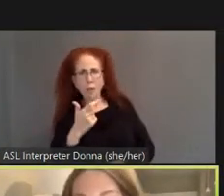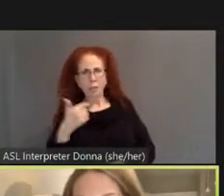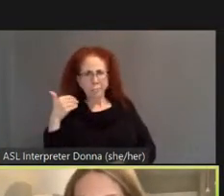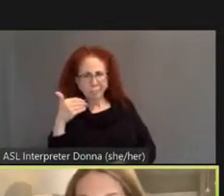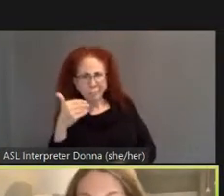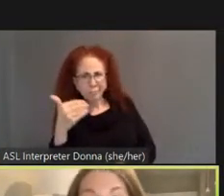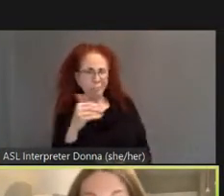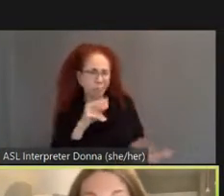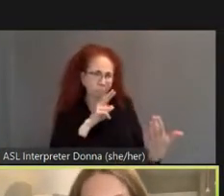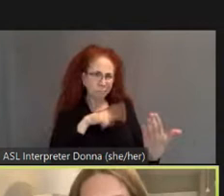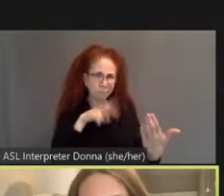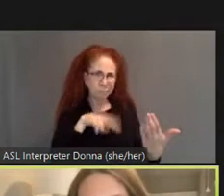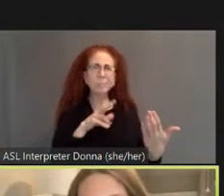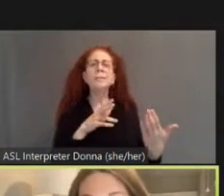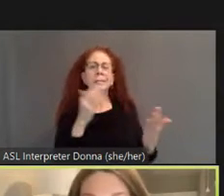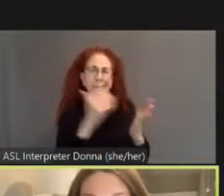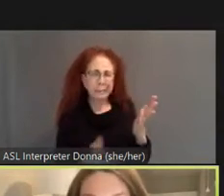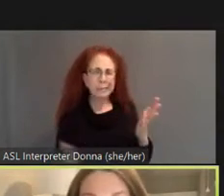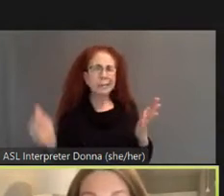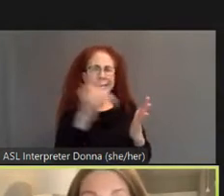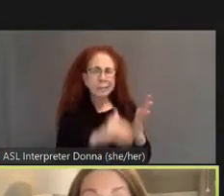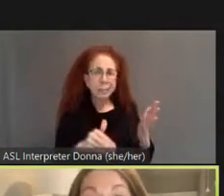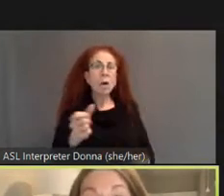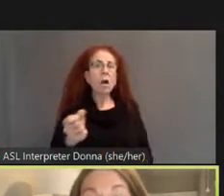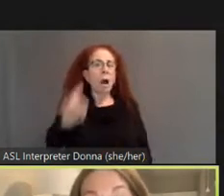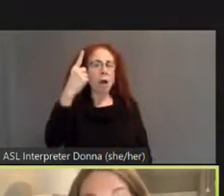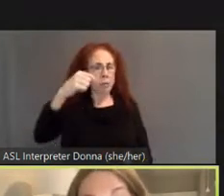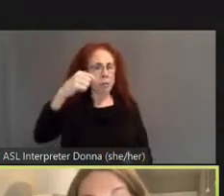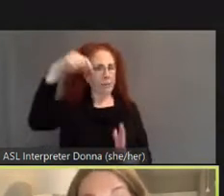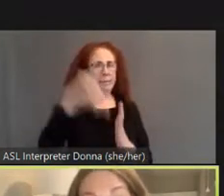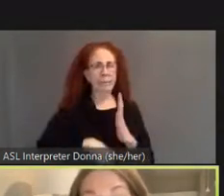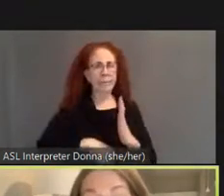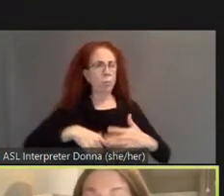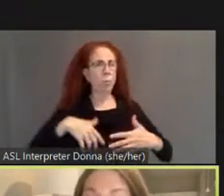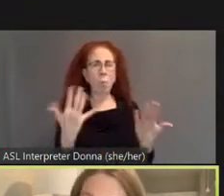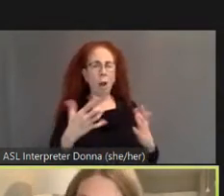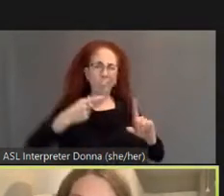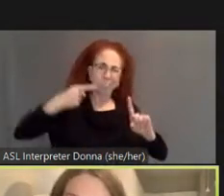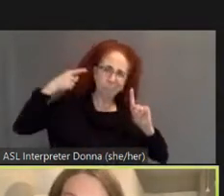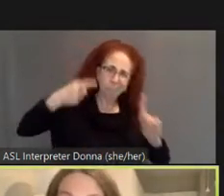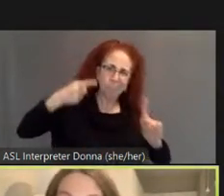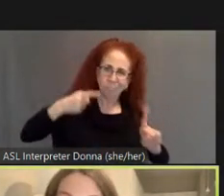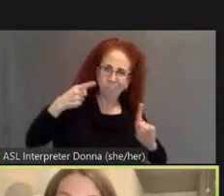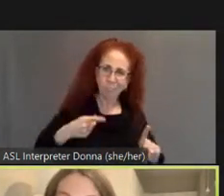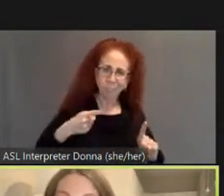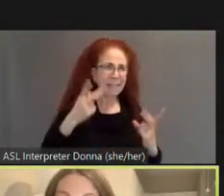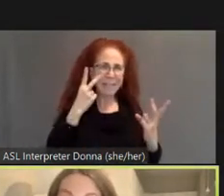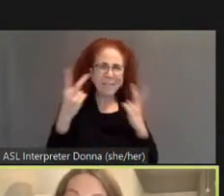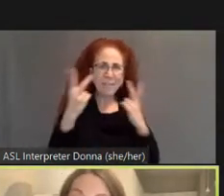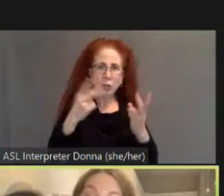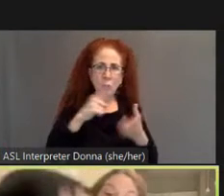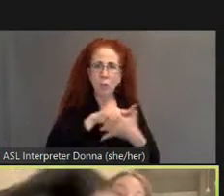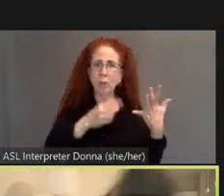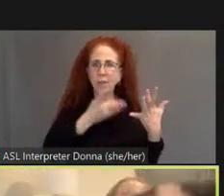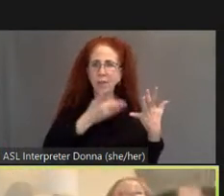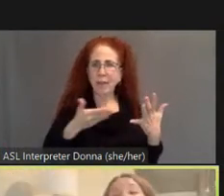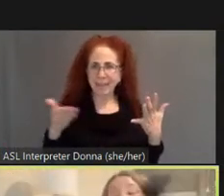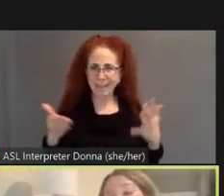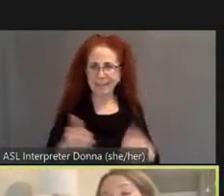times, to gain a deeper understanding of what is essential, what are the essential visual elements of this